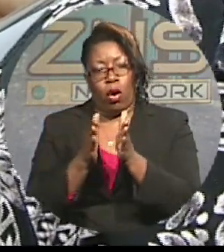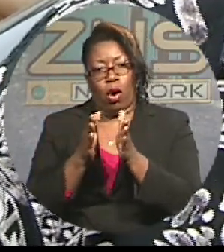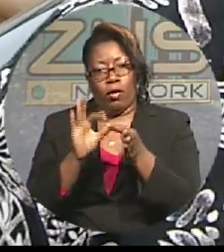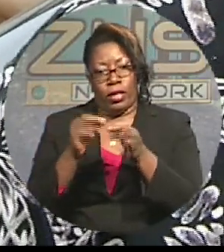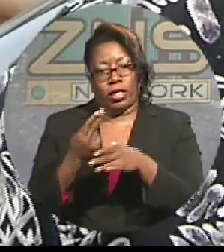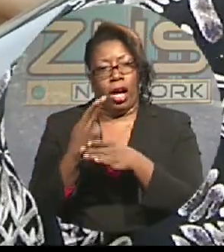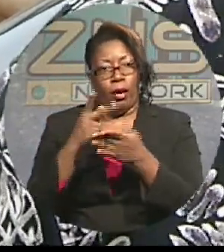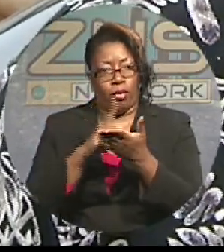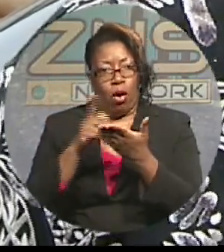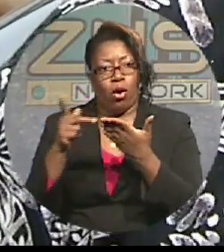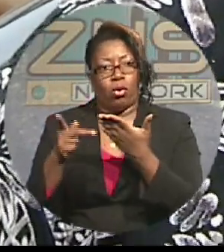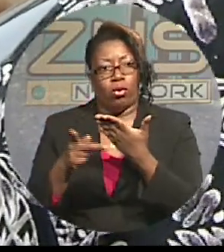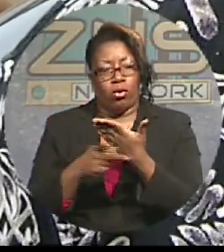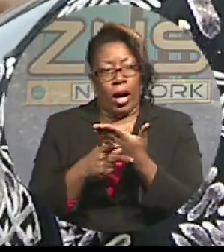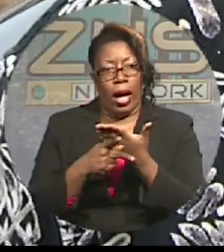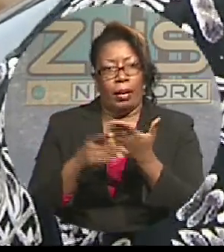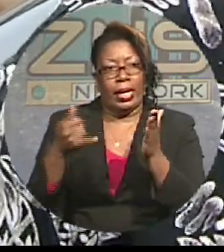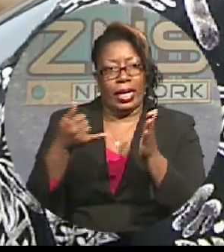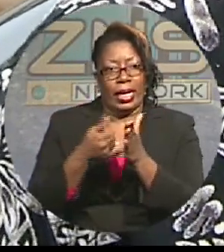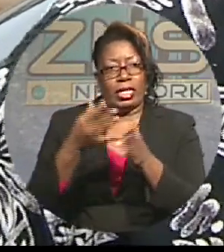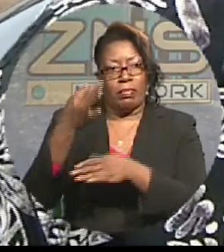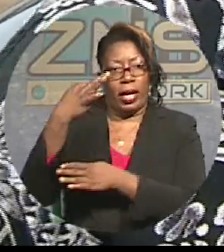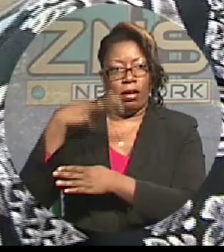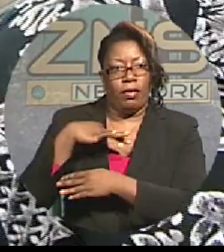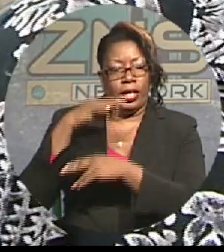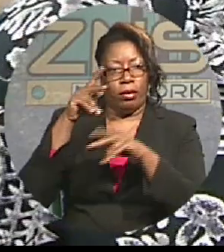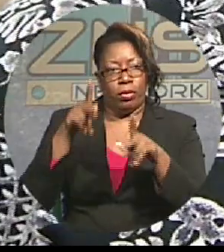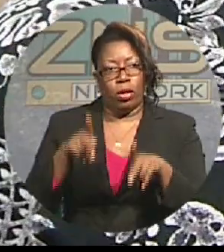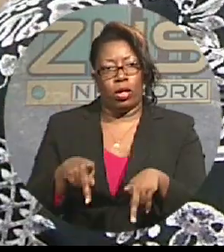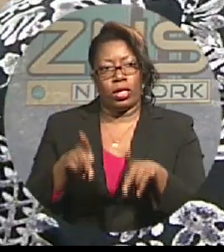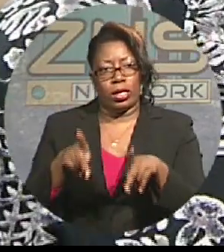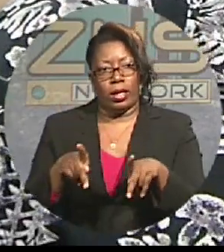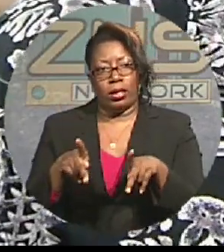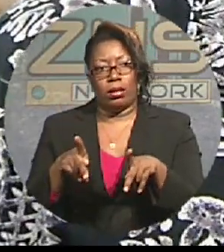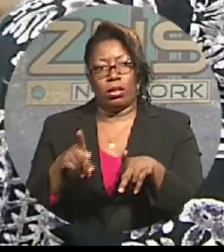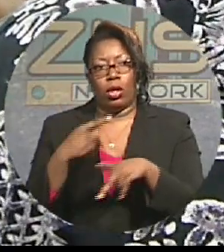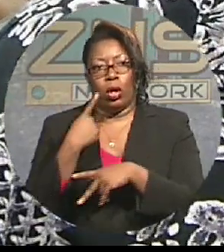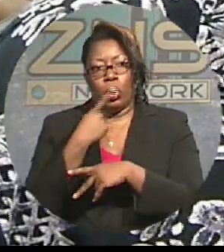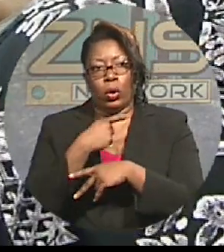ever. It is benefiting persons who